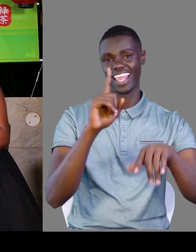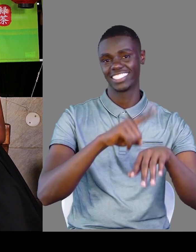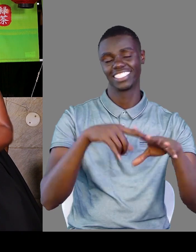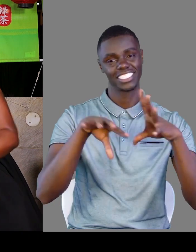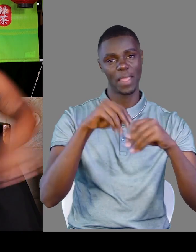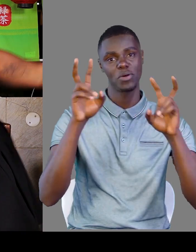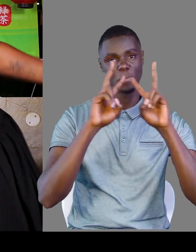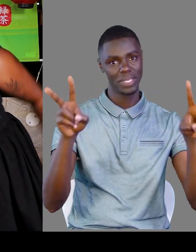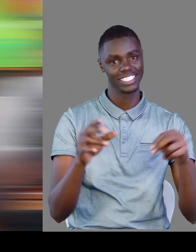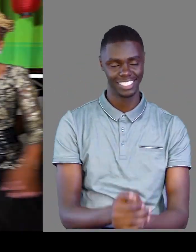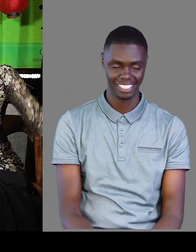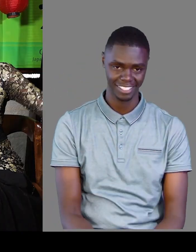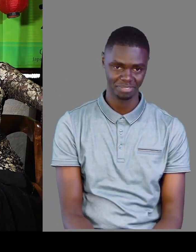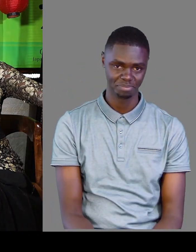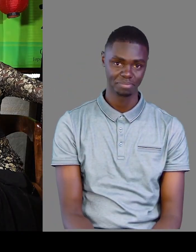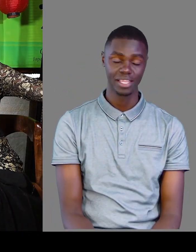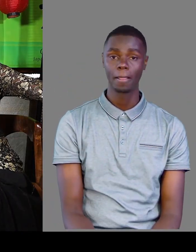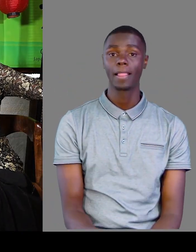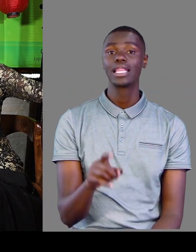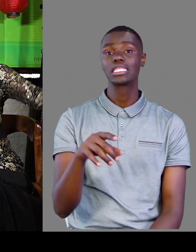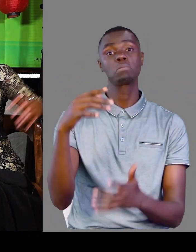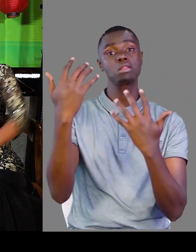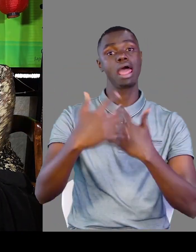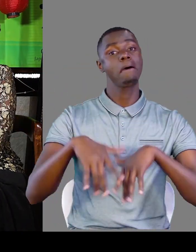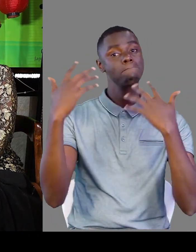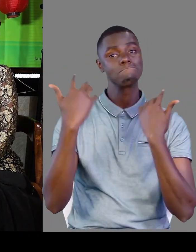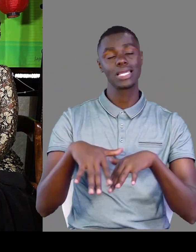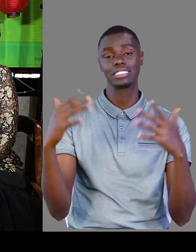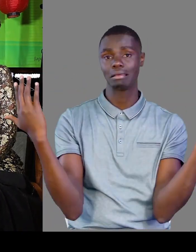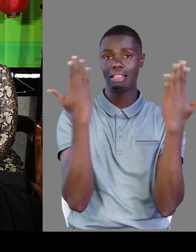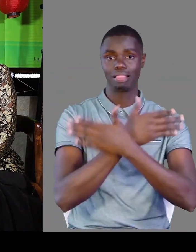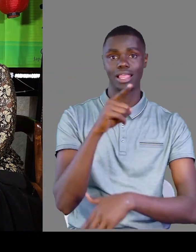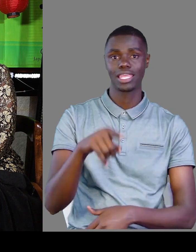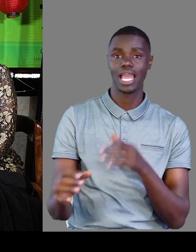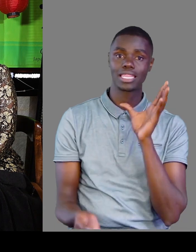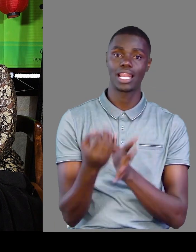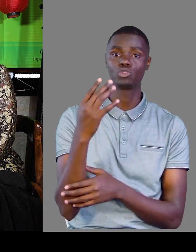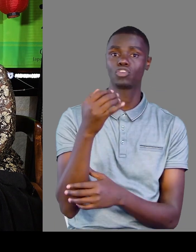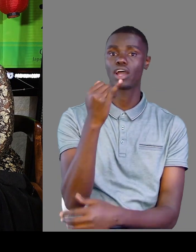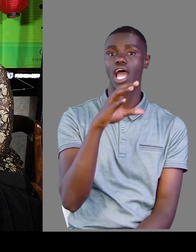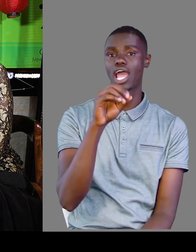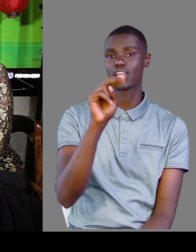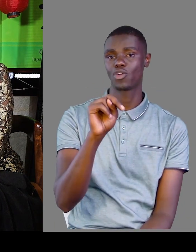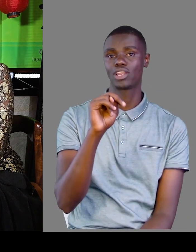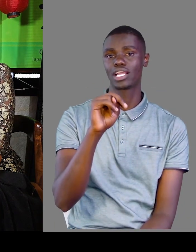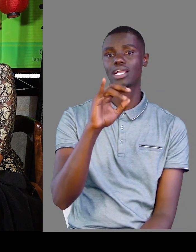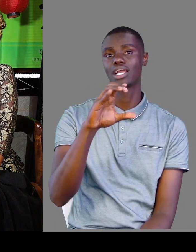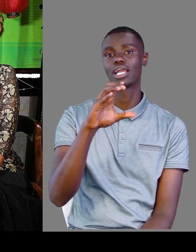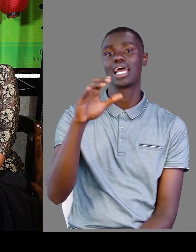out. Peace. My Vibe Tribe Committee, it has been an amazing night here at the launch of the Iconic